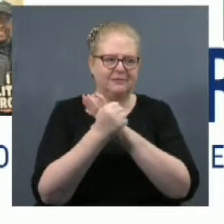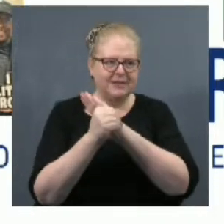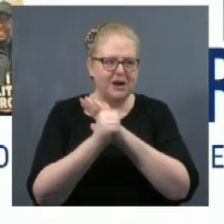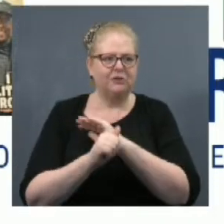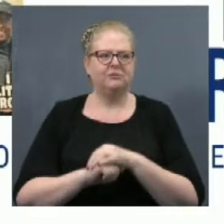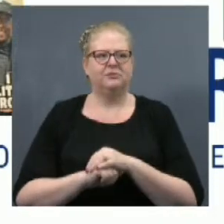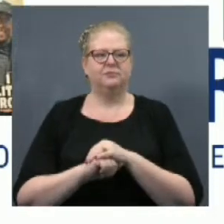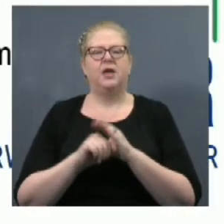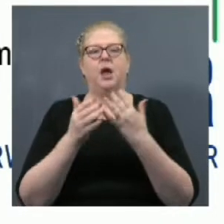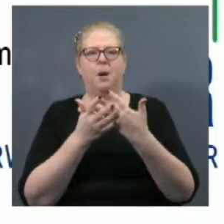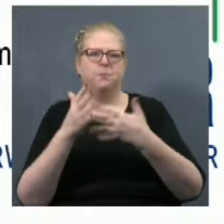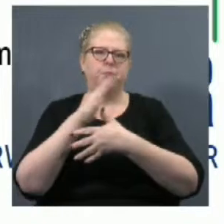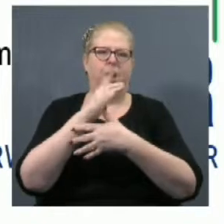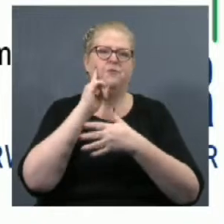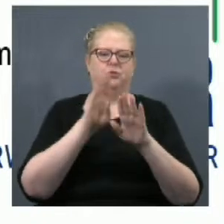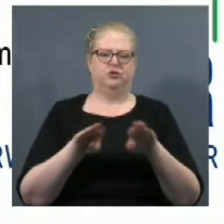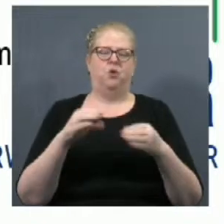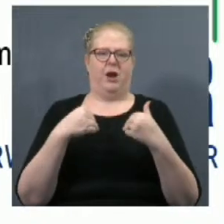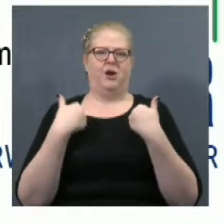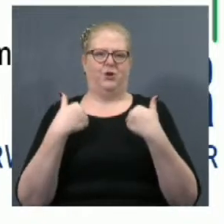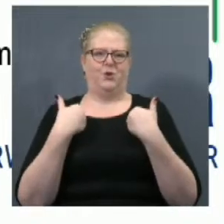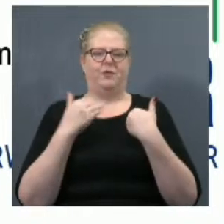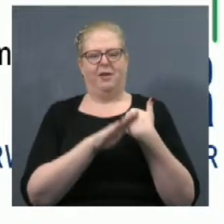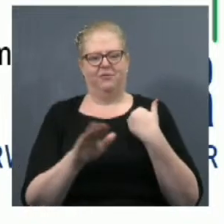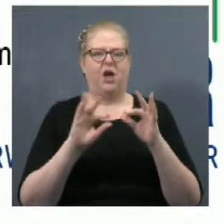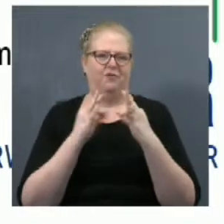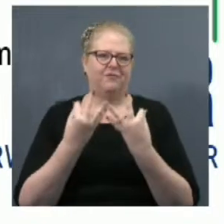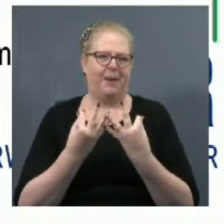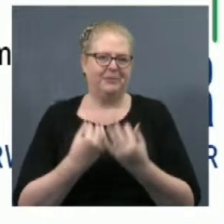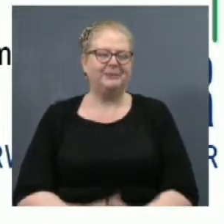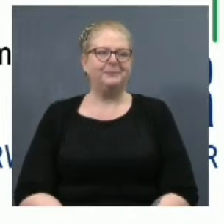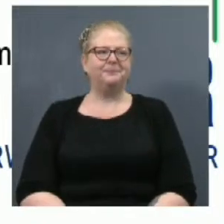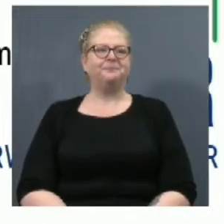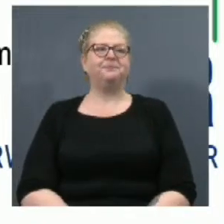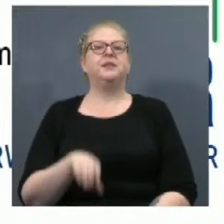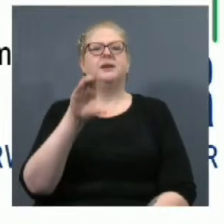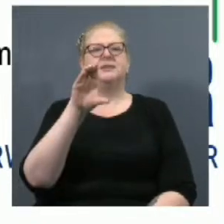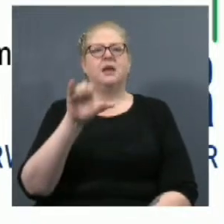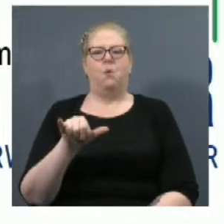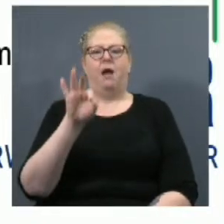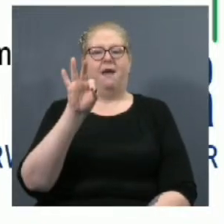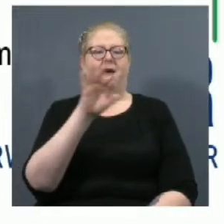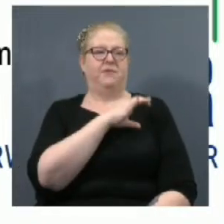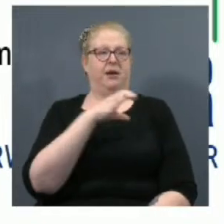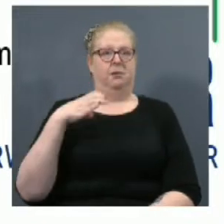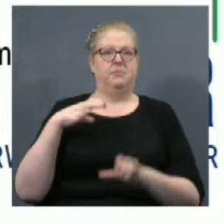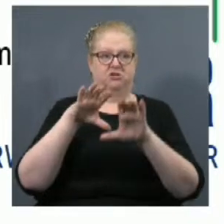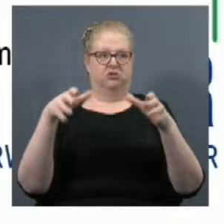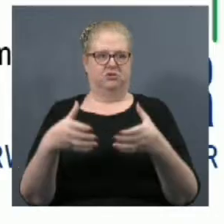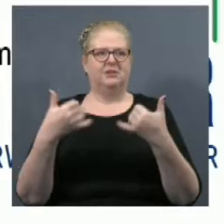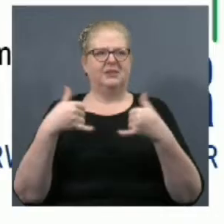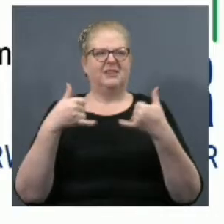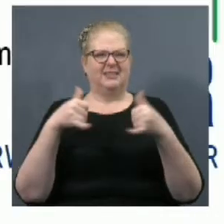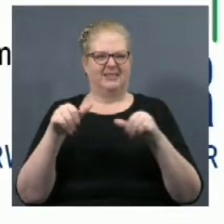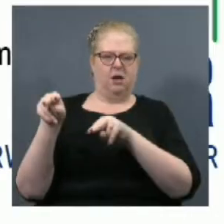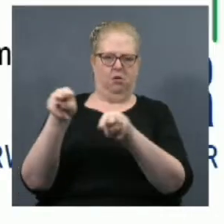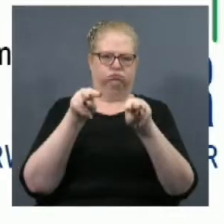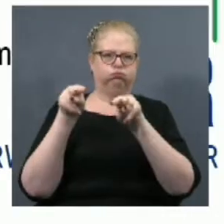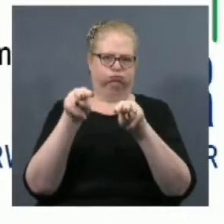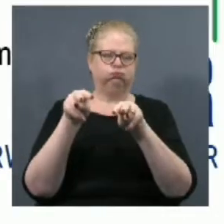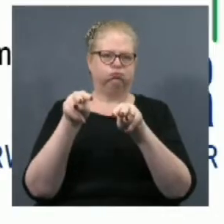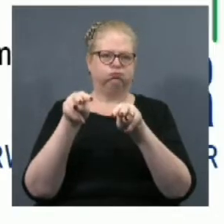extension, their families. The CYF Commission is still over. They definitely serve